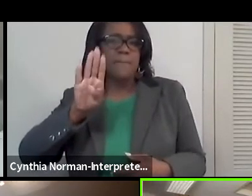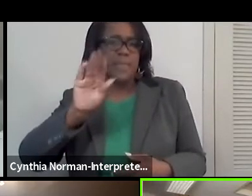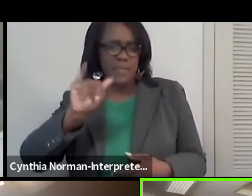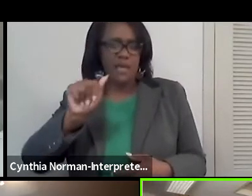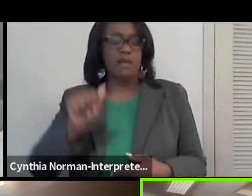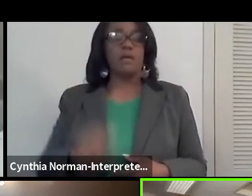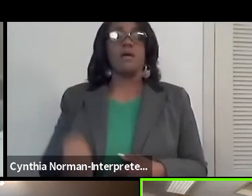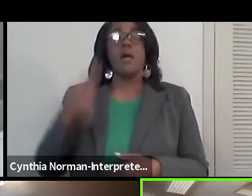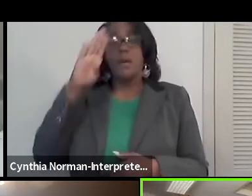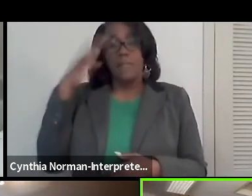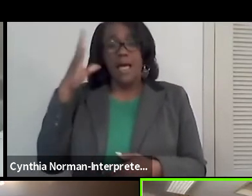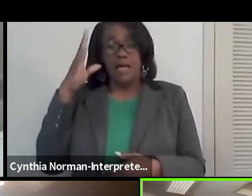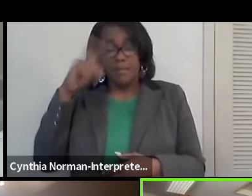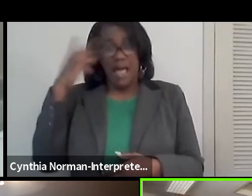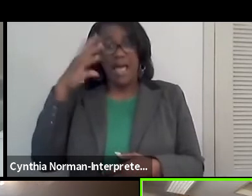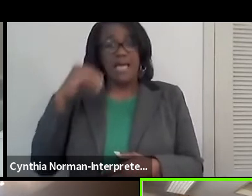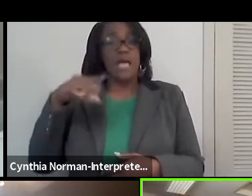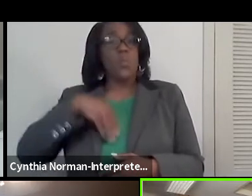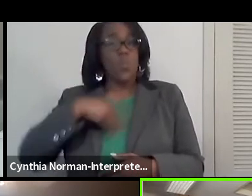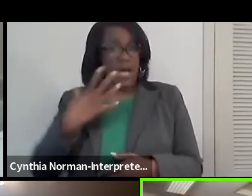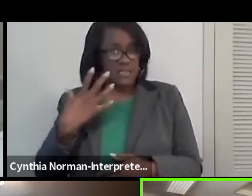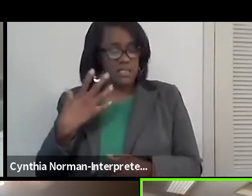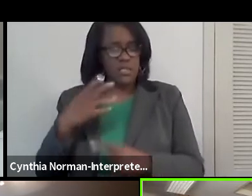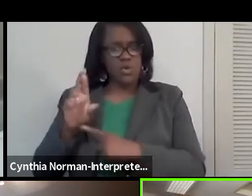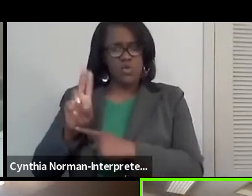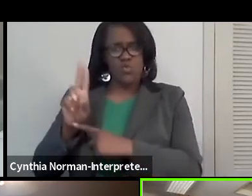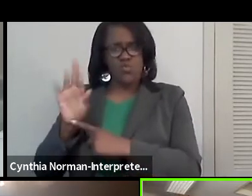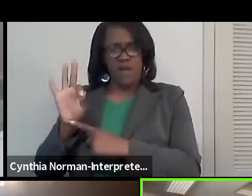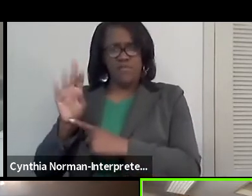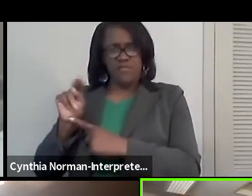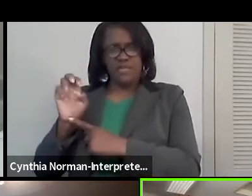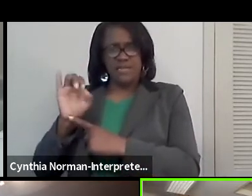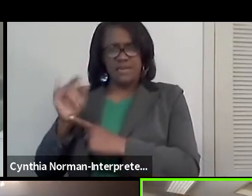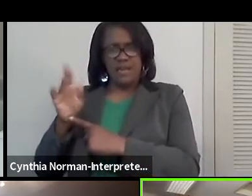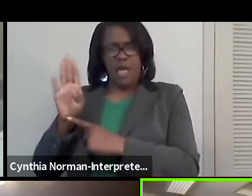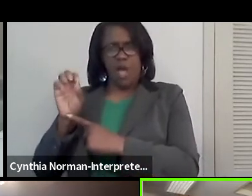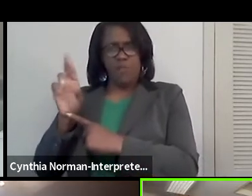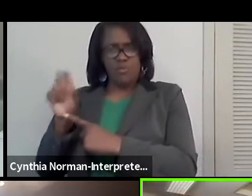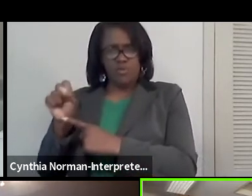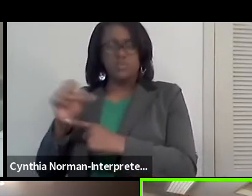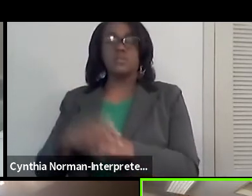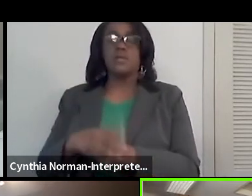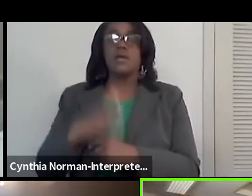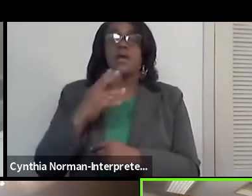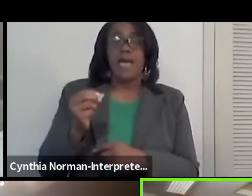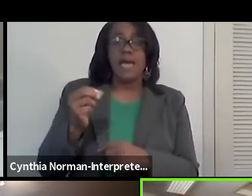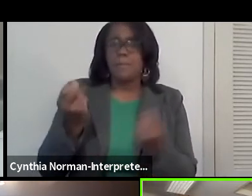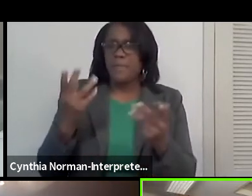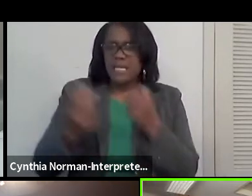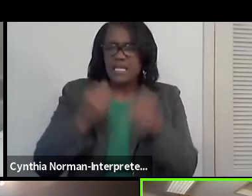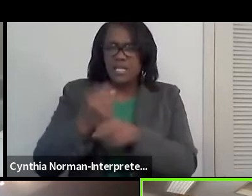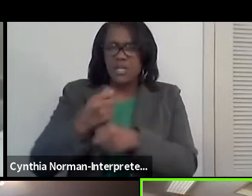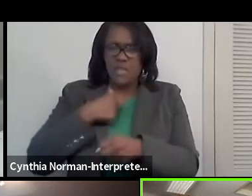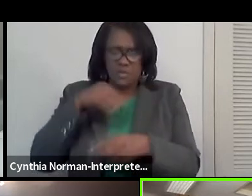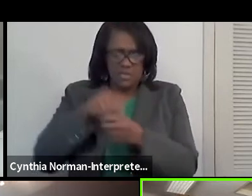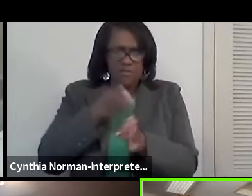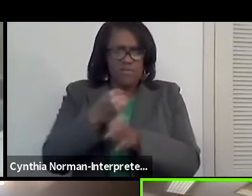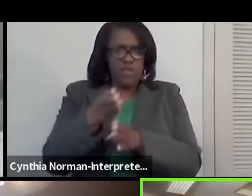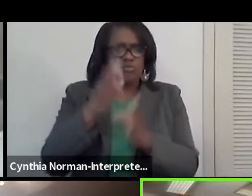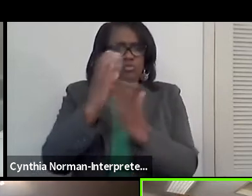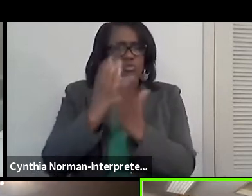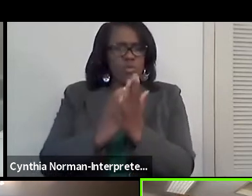lemurs in Ranomafana National Park in Madagascar. And then for many years, I was a part of a field course that was taught